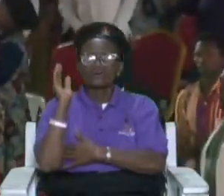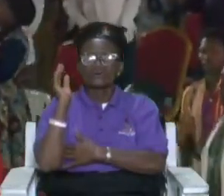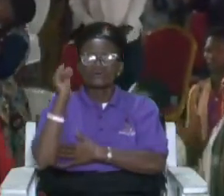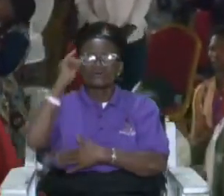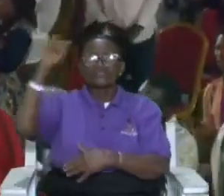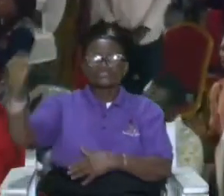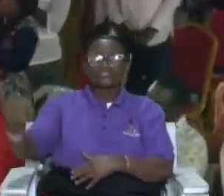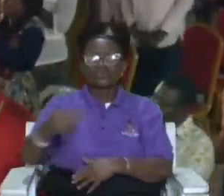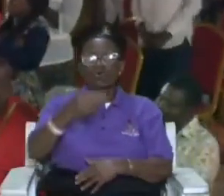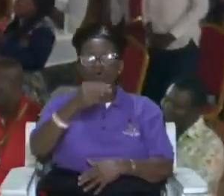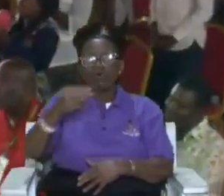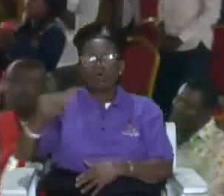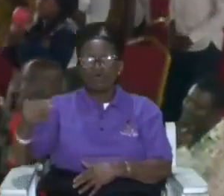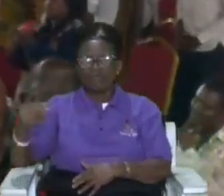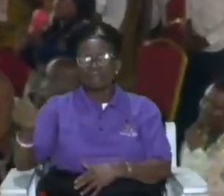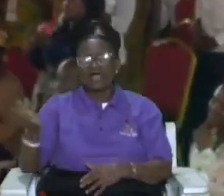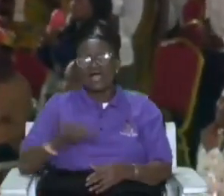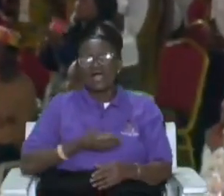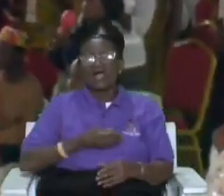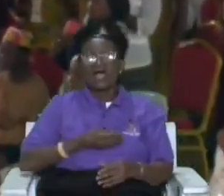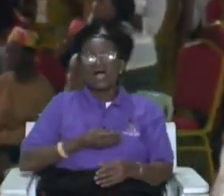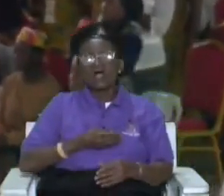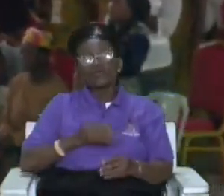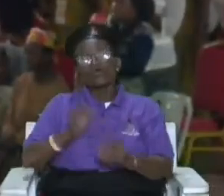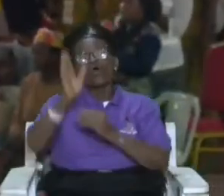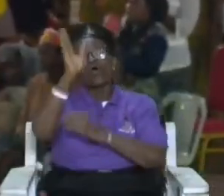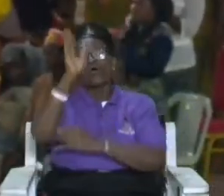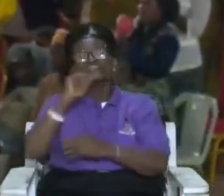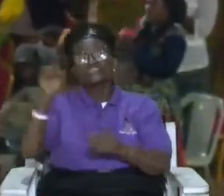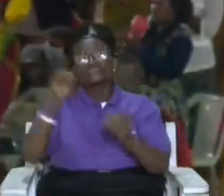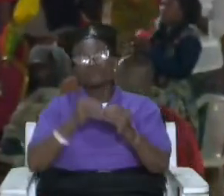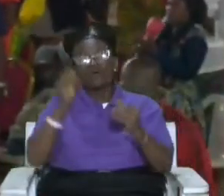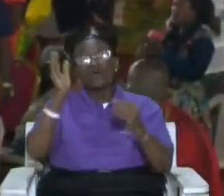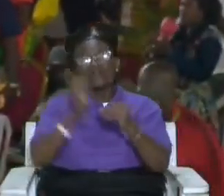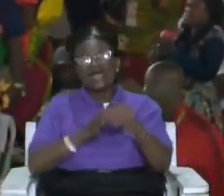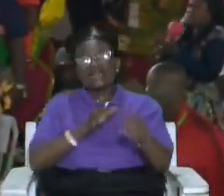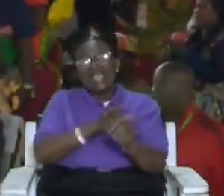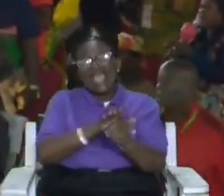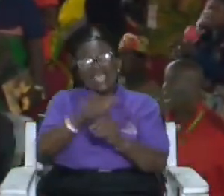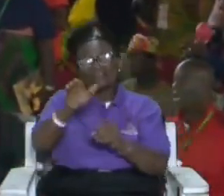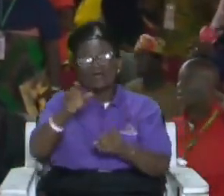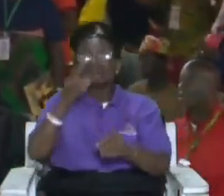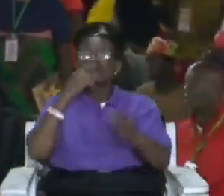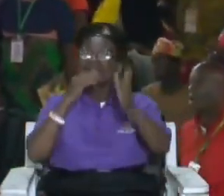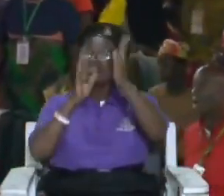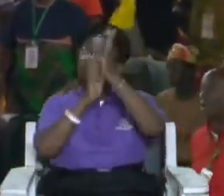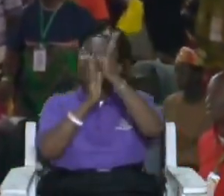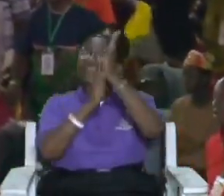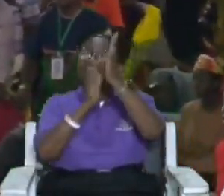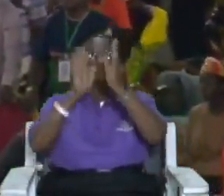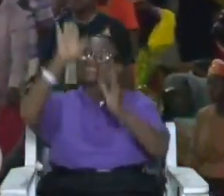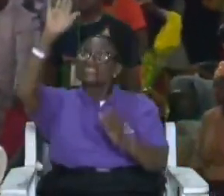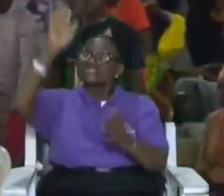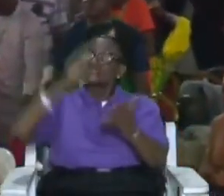Jehovah El Shaddai, the God who is more than enough. Praise his holy name.